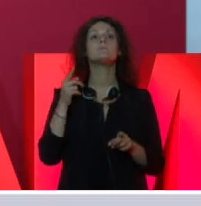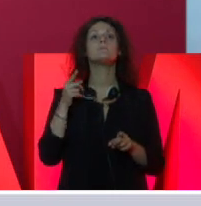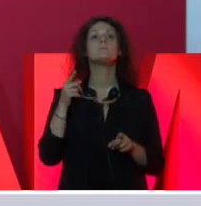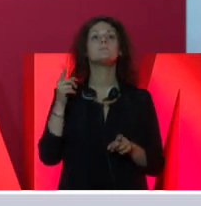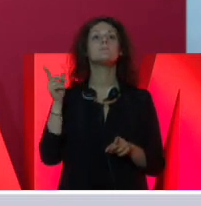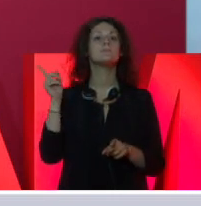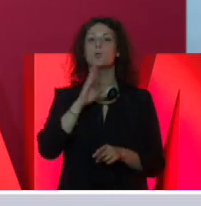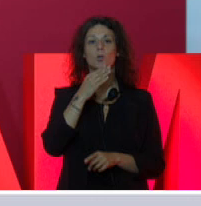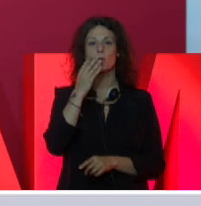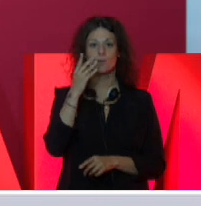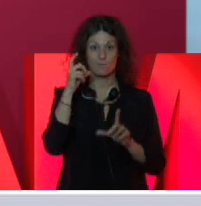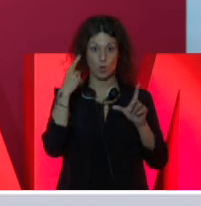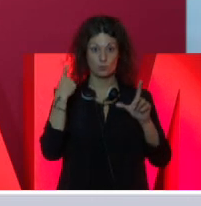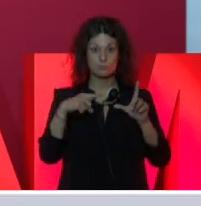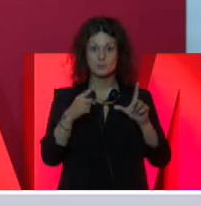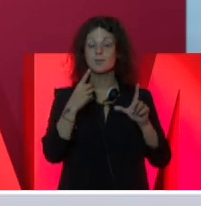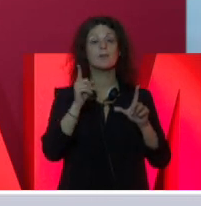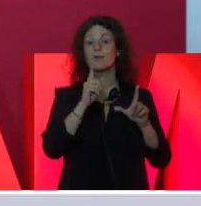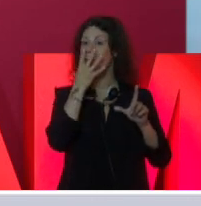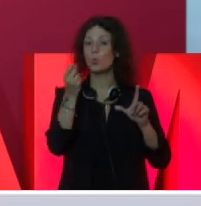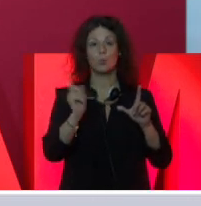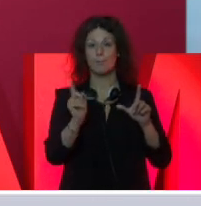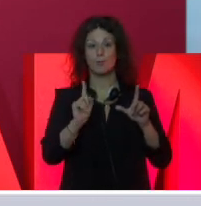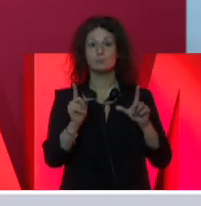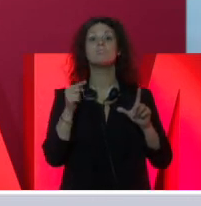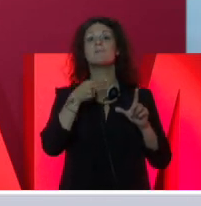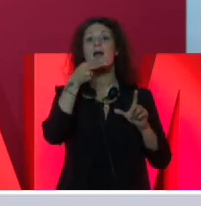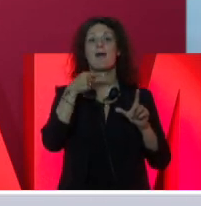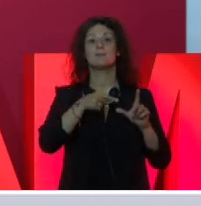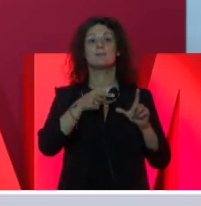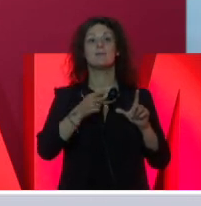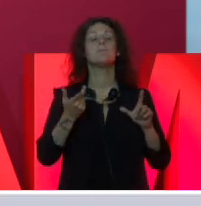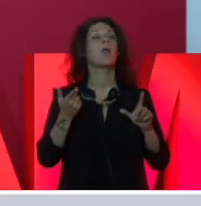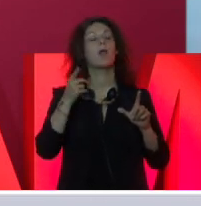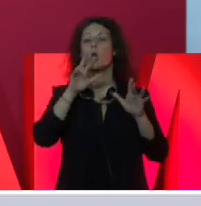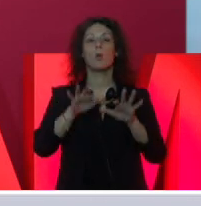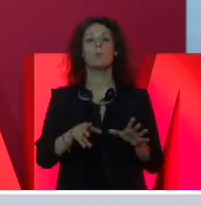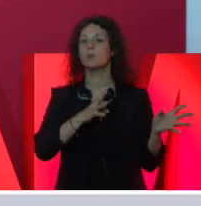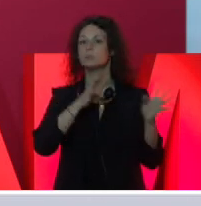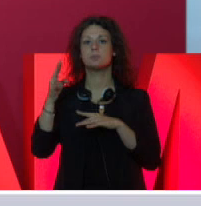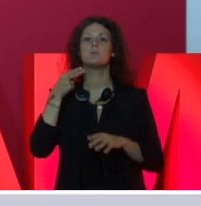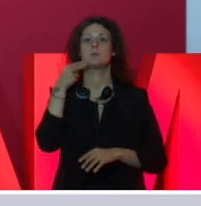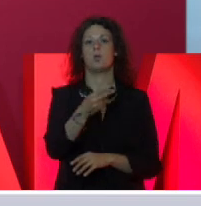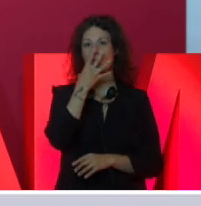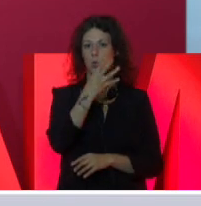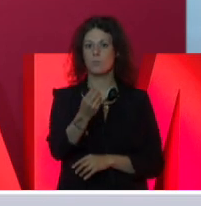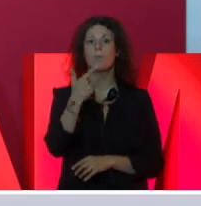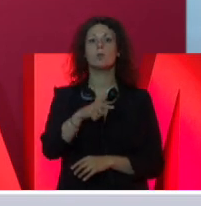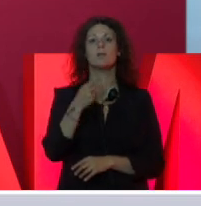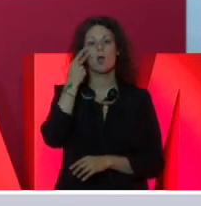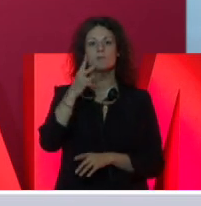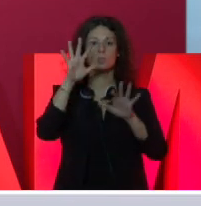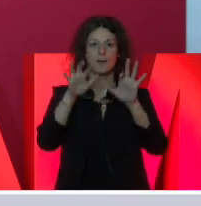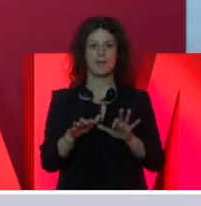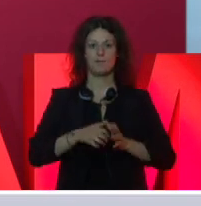as a wolf because there's snow in the background. How come this example, which may